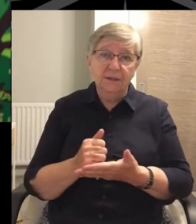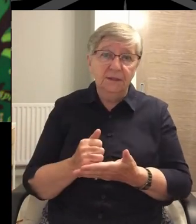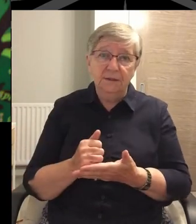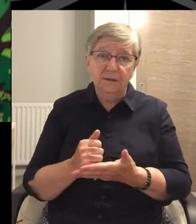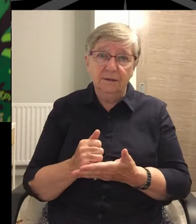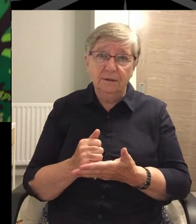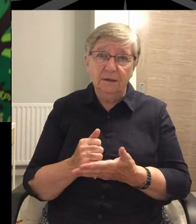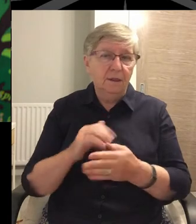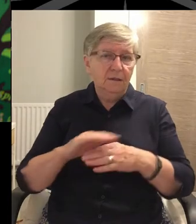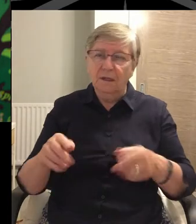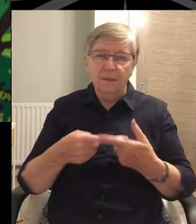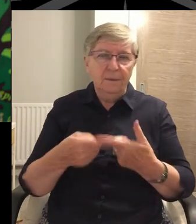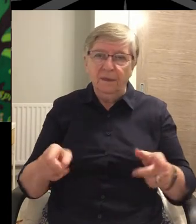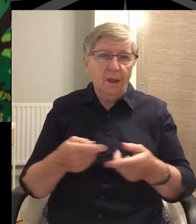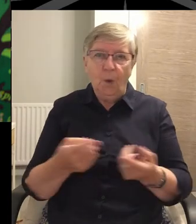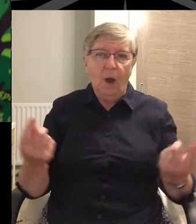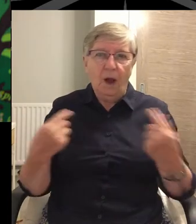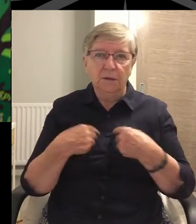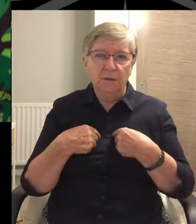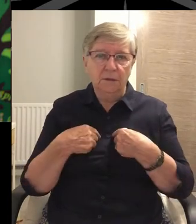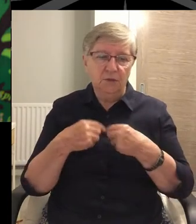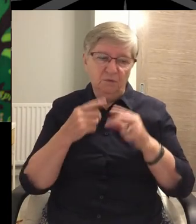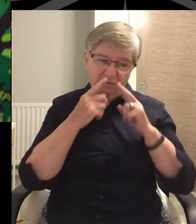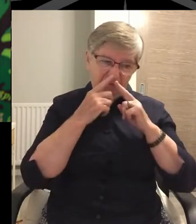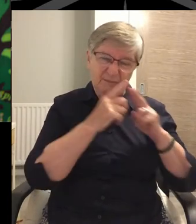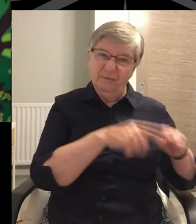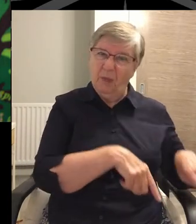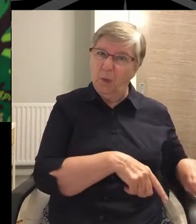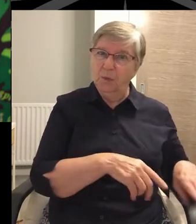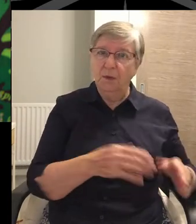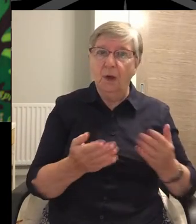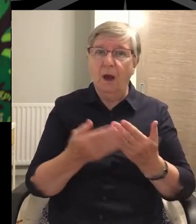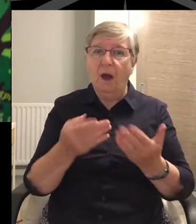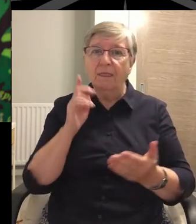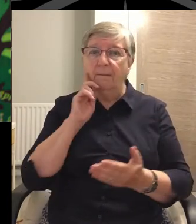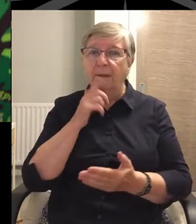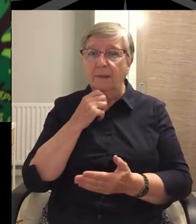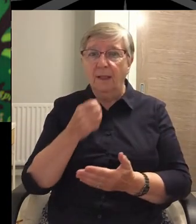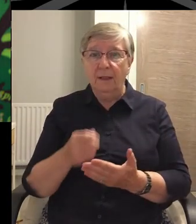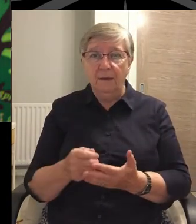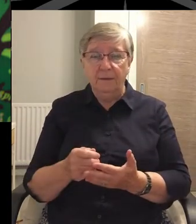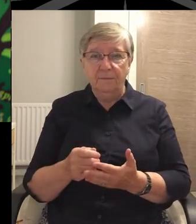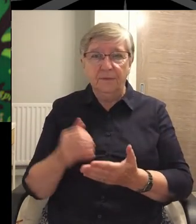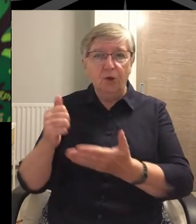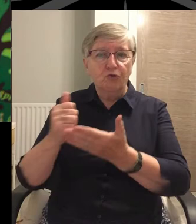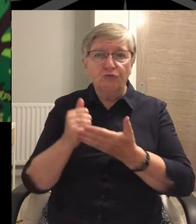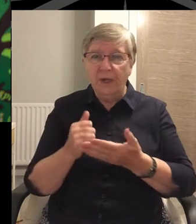But you see, grace does not allow us to look down on others.